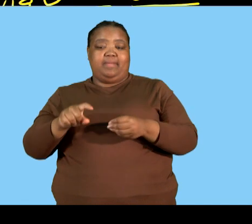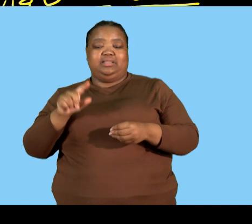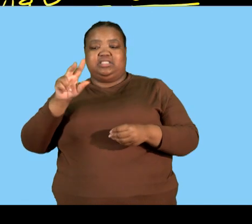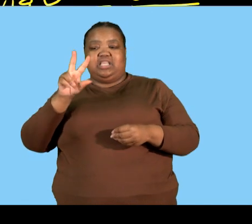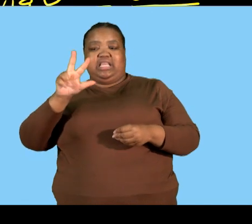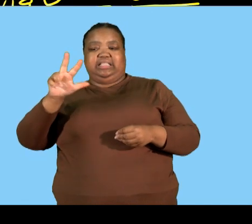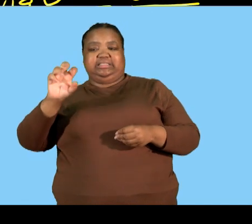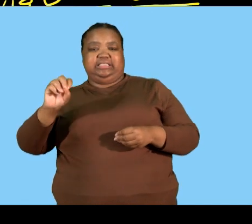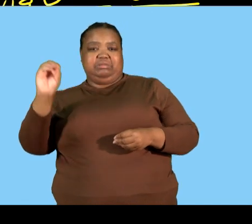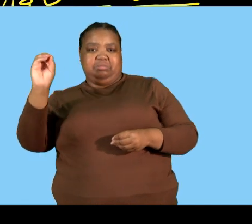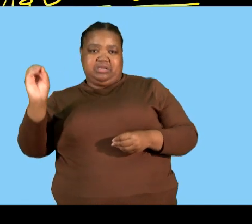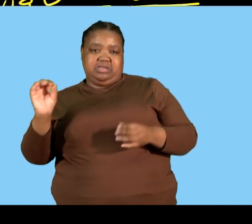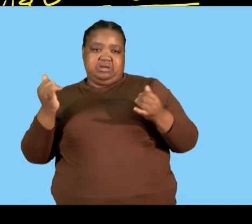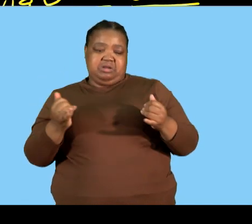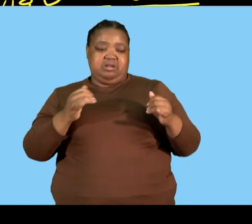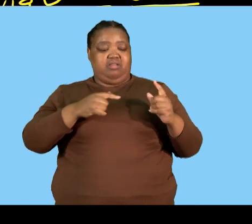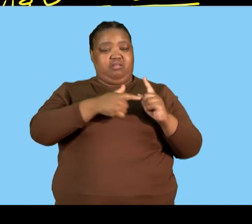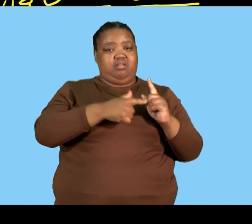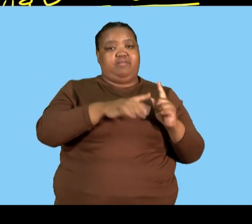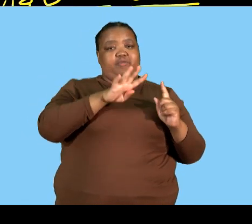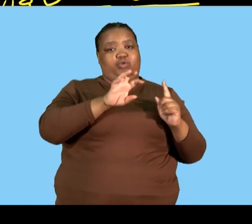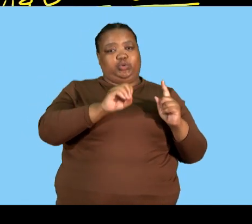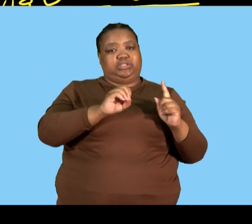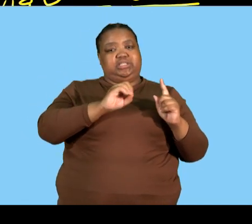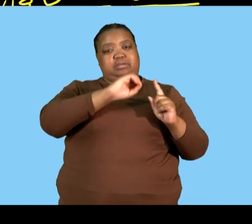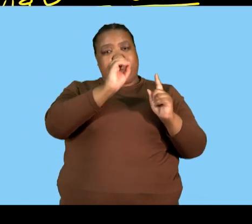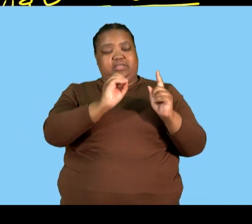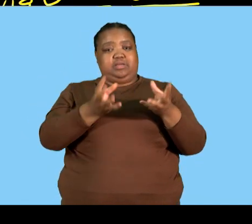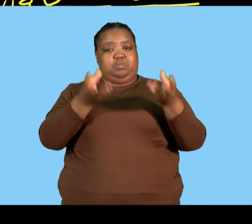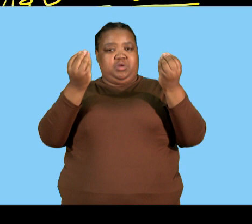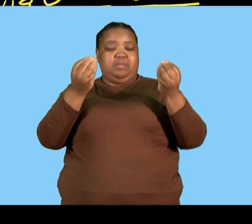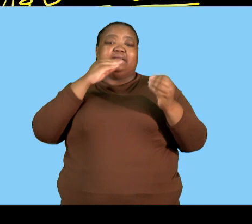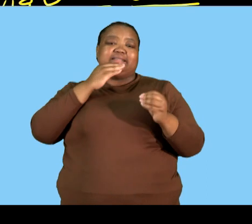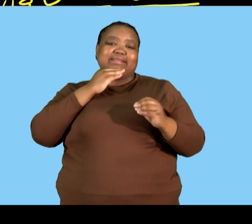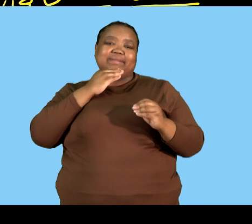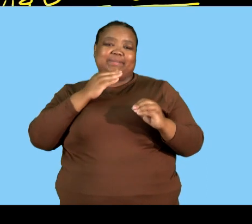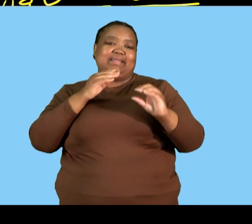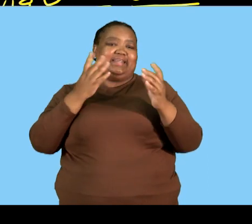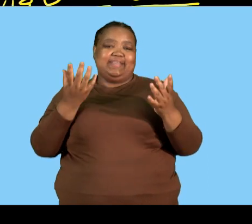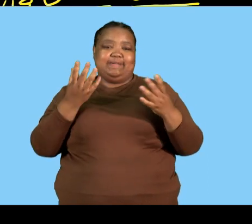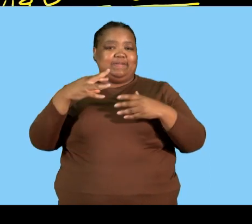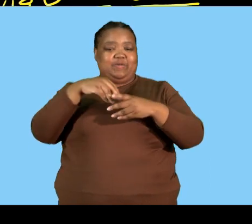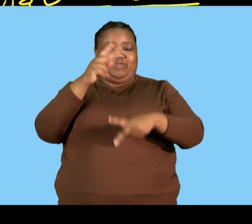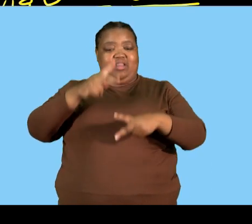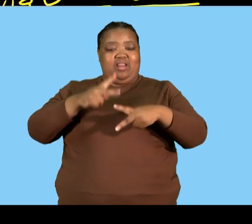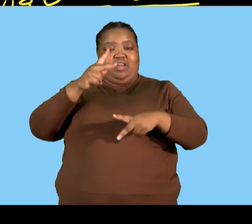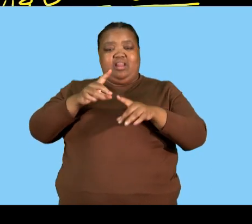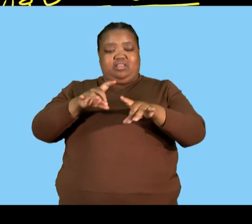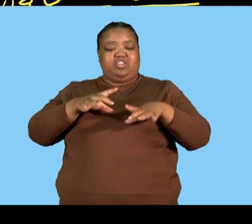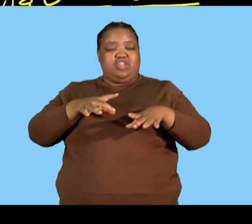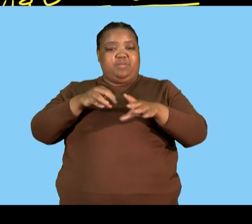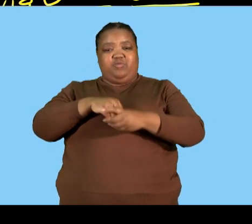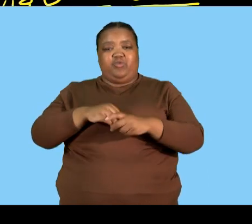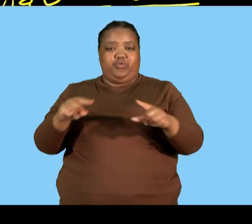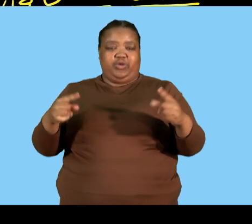the finale. She will not qualify. So remember, in exam, when you have